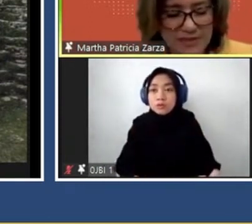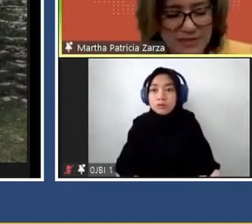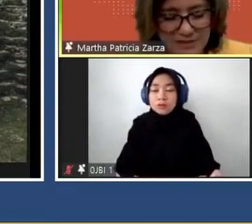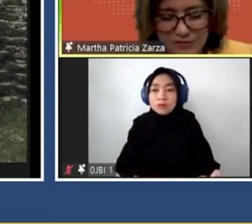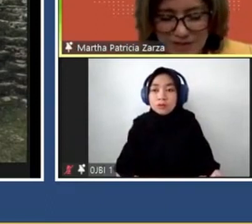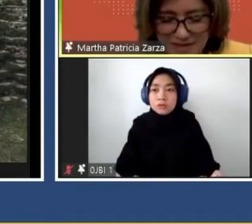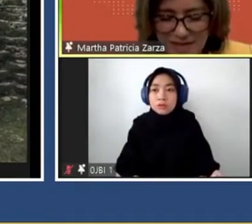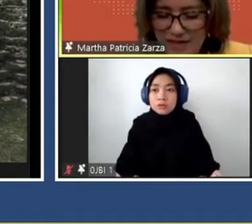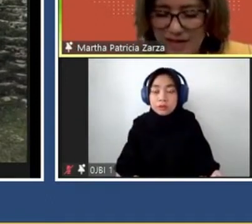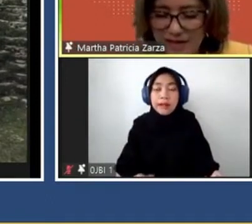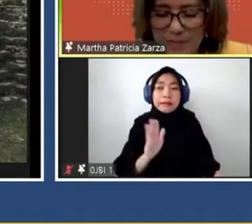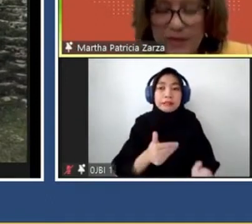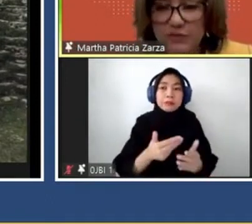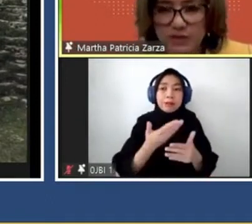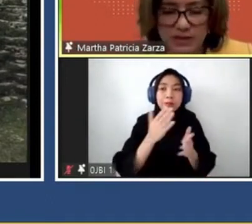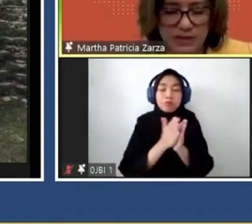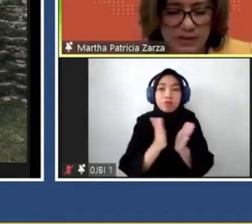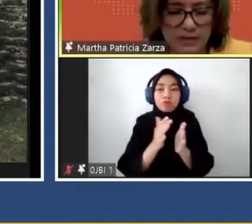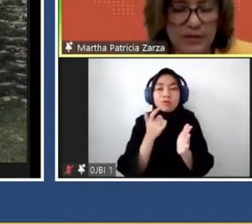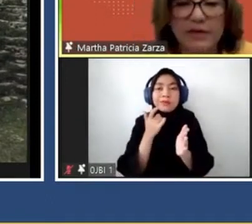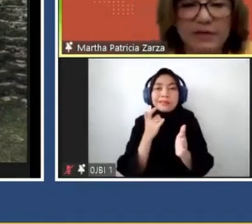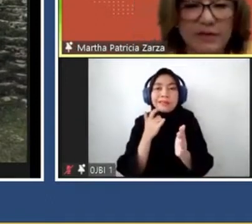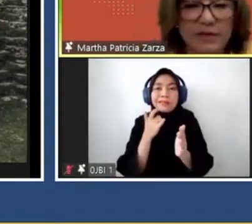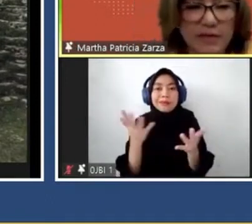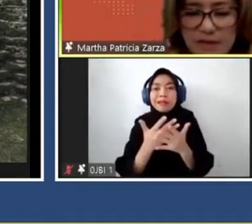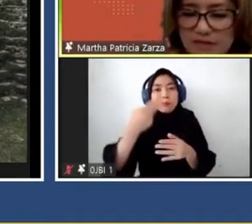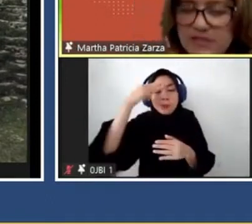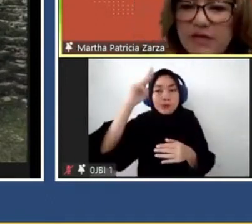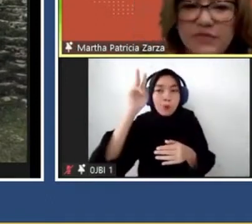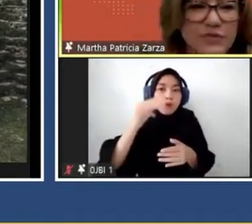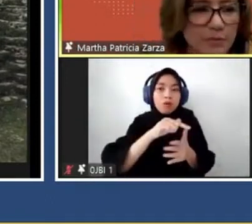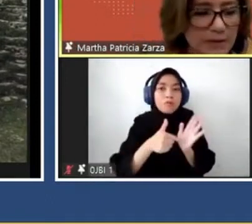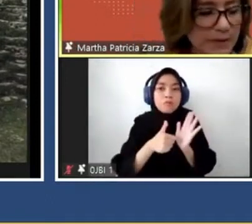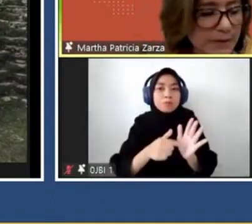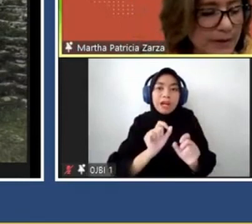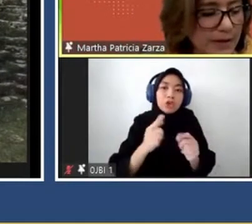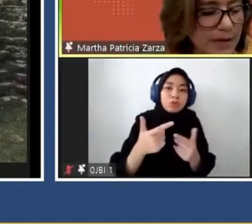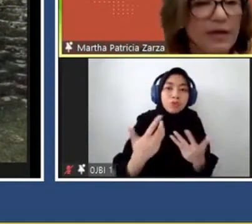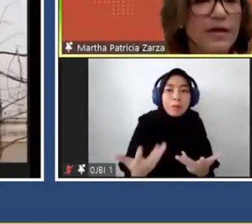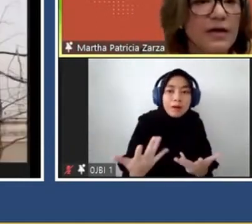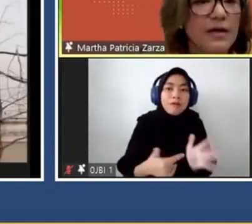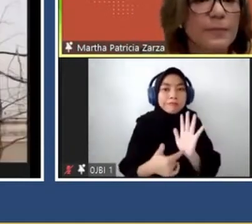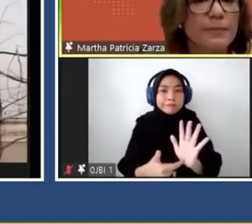the Mexican society about the lifestyle of these women.